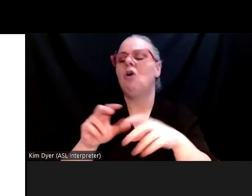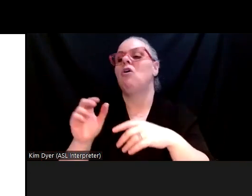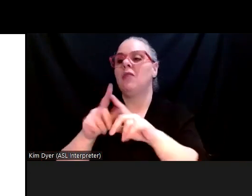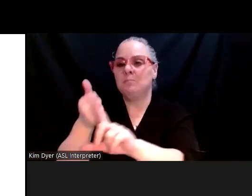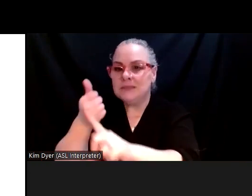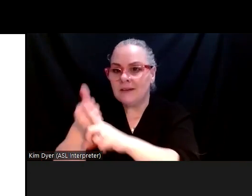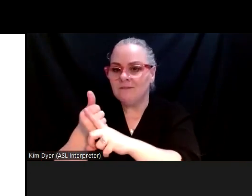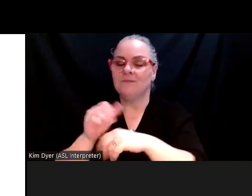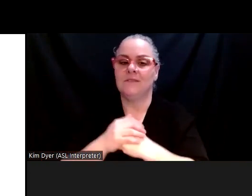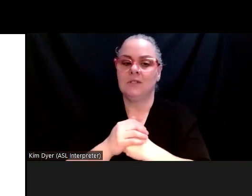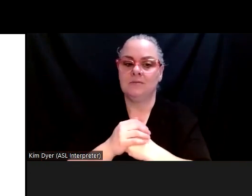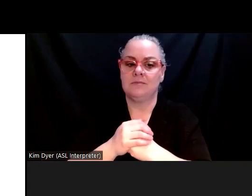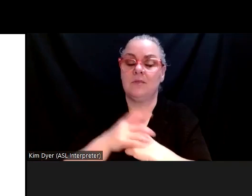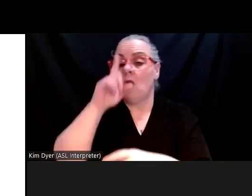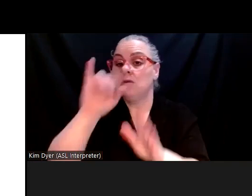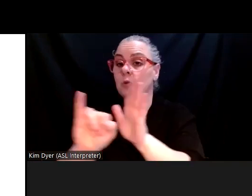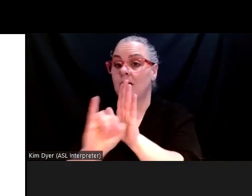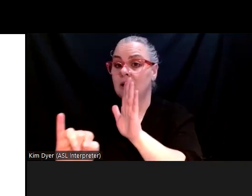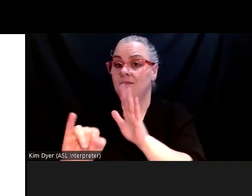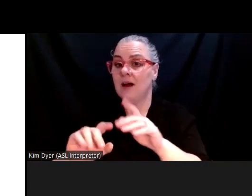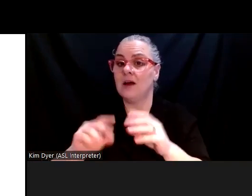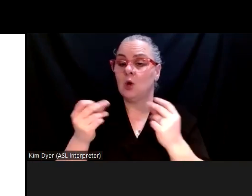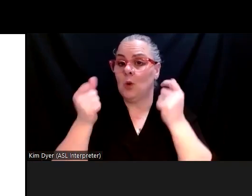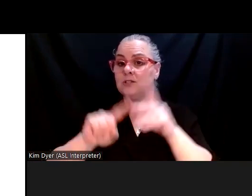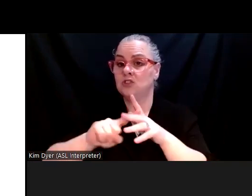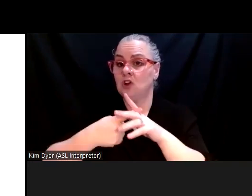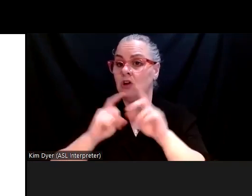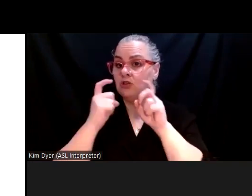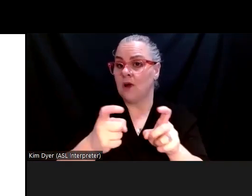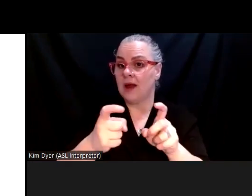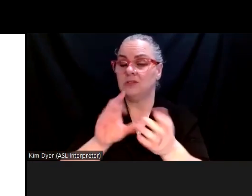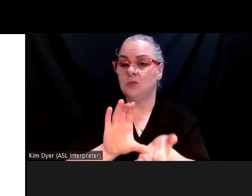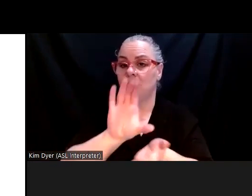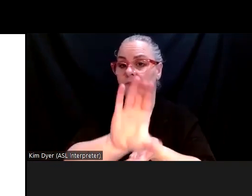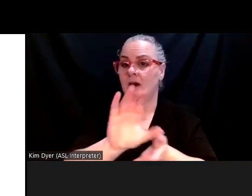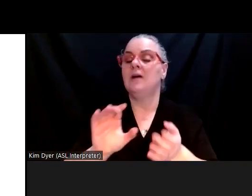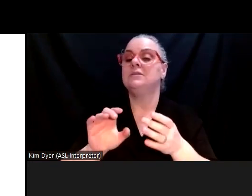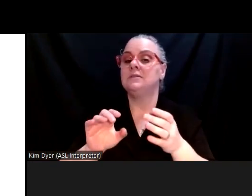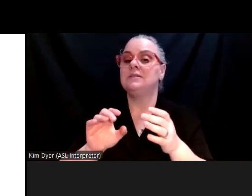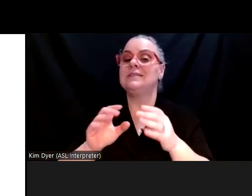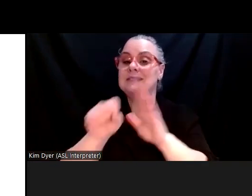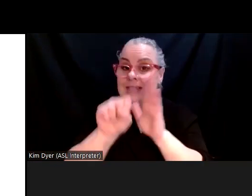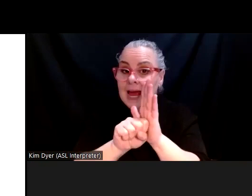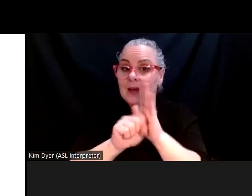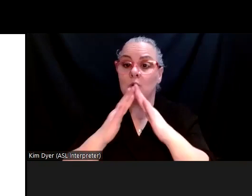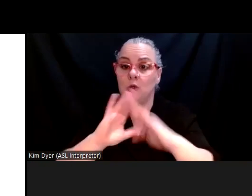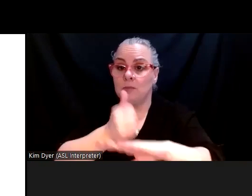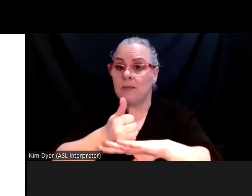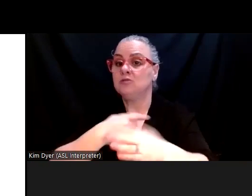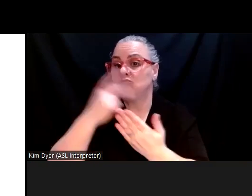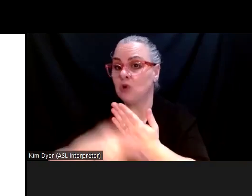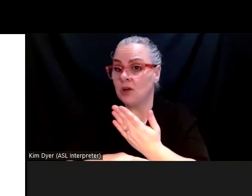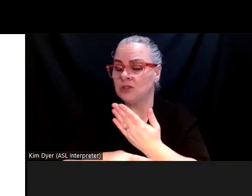And it will also identify, have quick start grants to fund state or community-based projects based on the